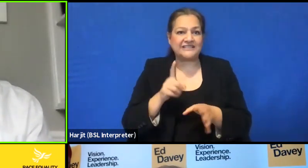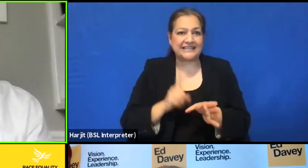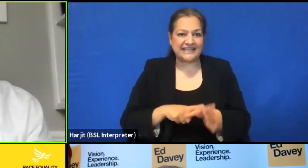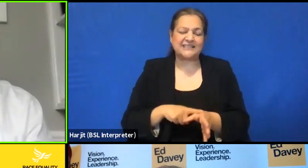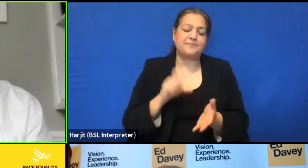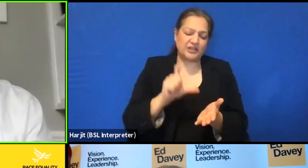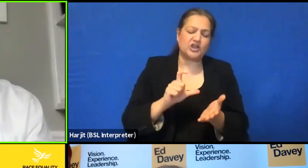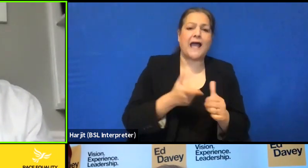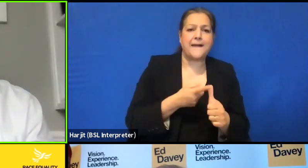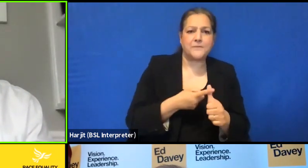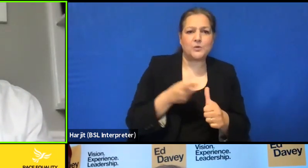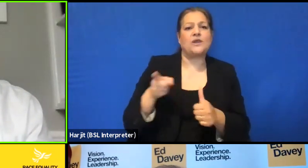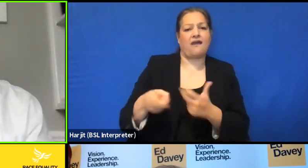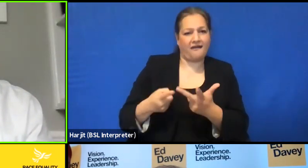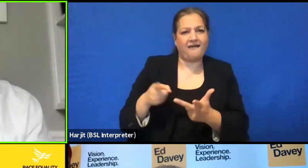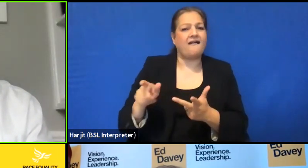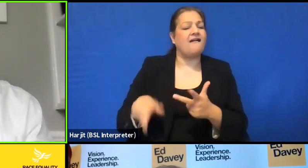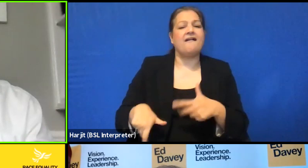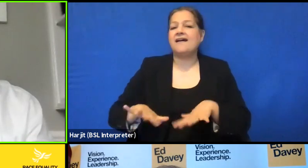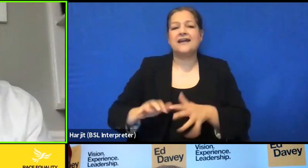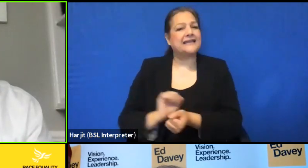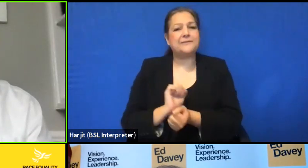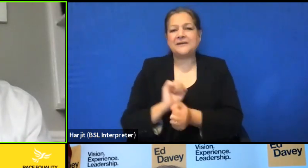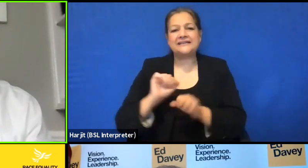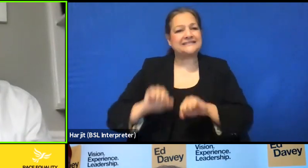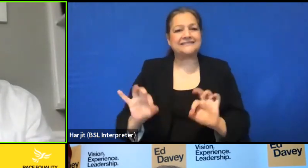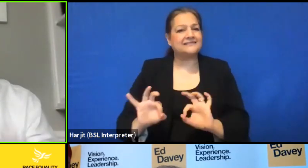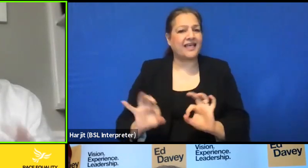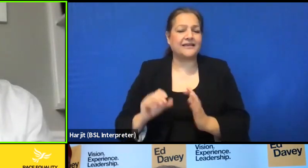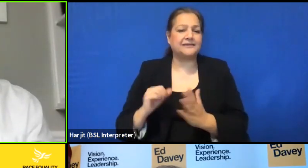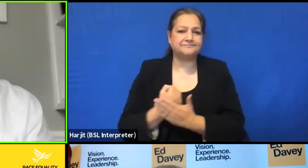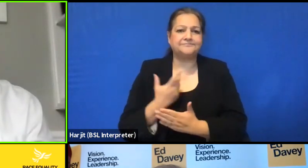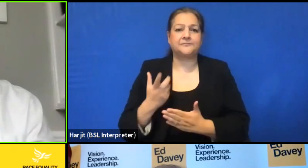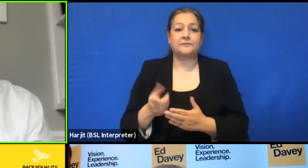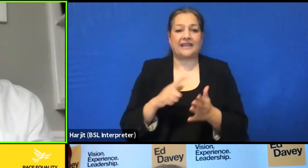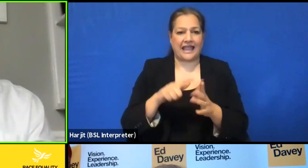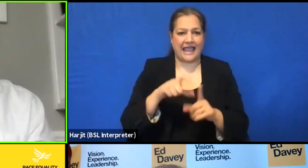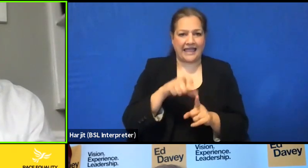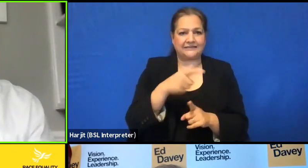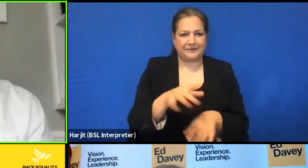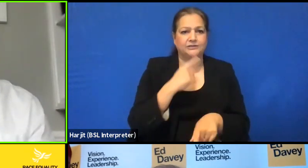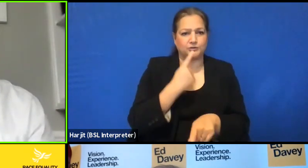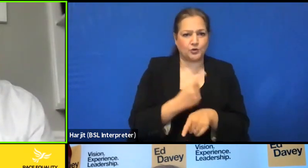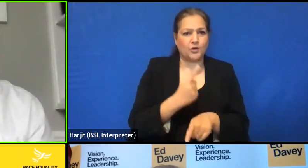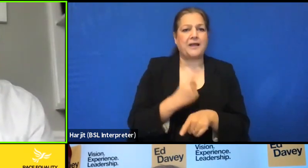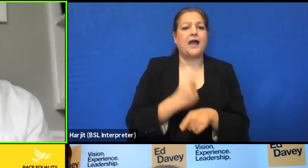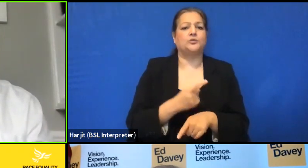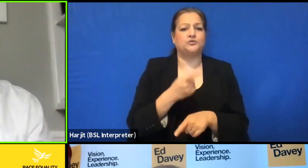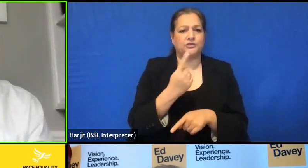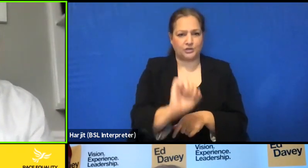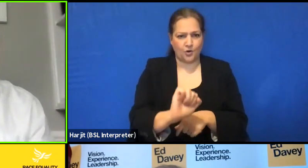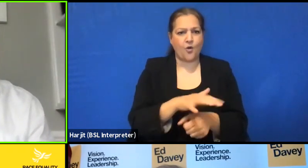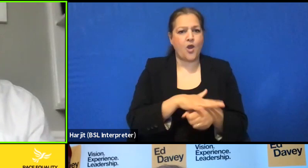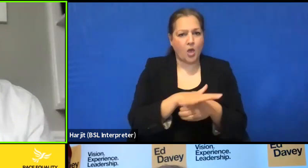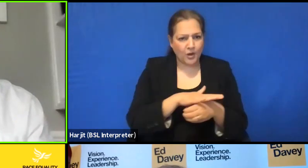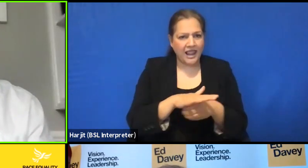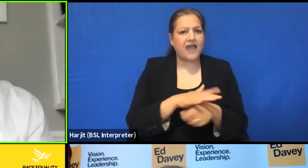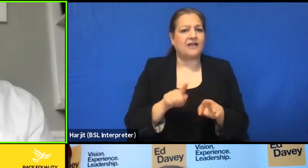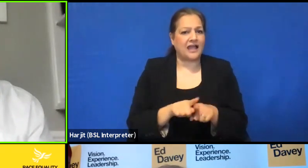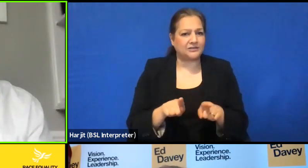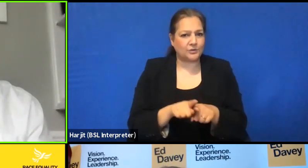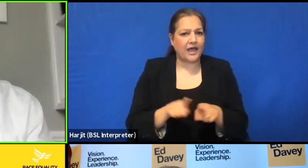seats, but that was an important breakthrough. So there's been some recent progress, and Ed, you've talked about that, you know, in your local area as well and in